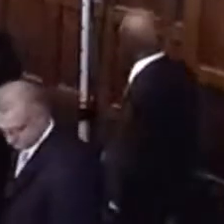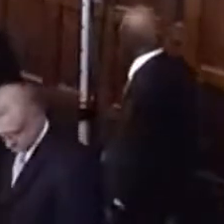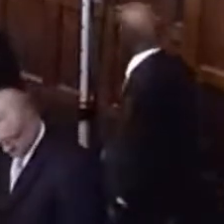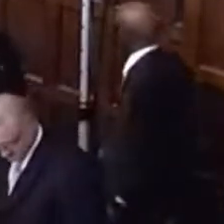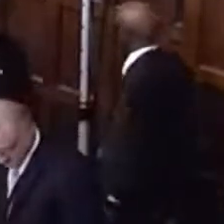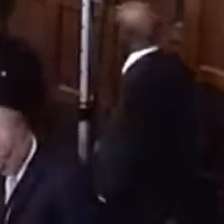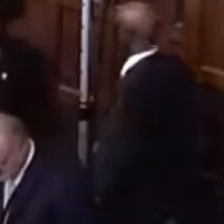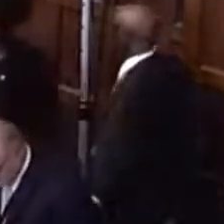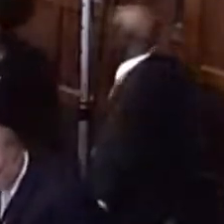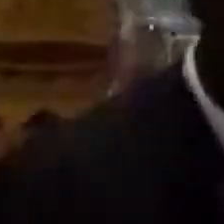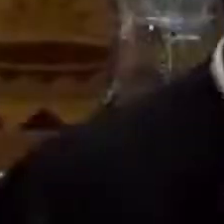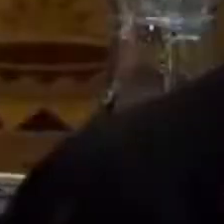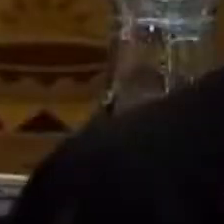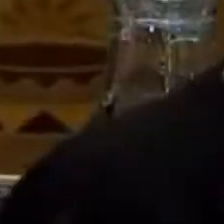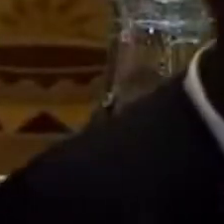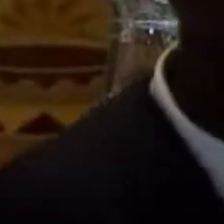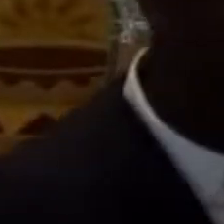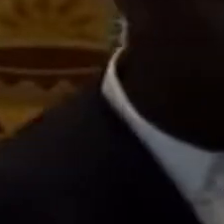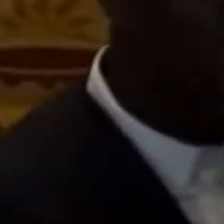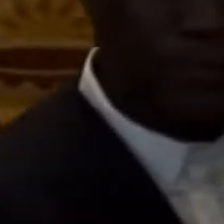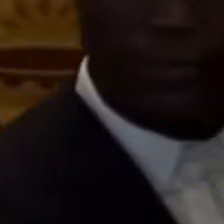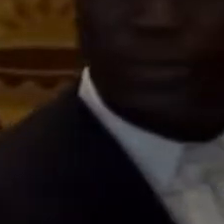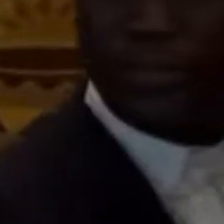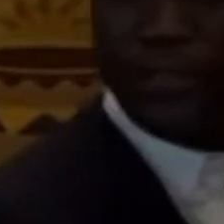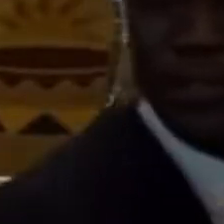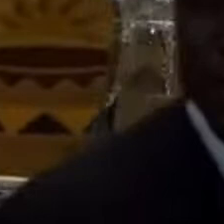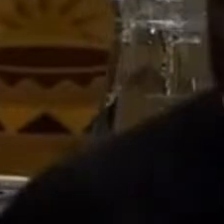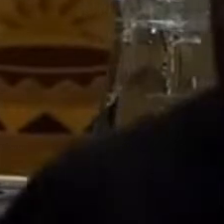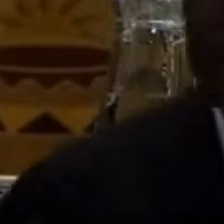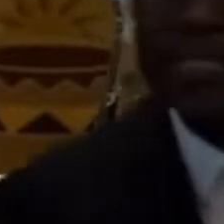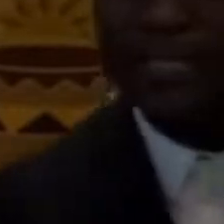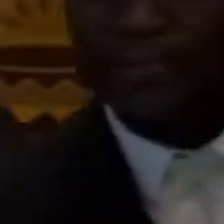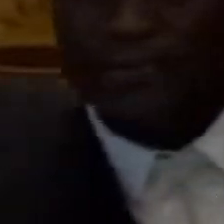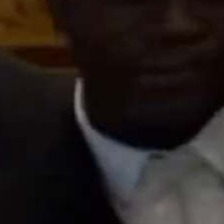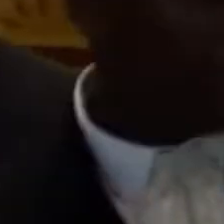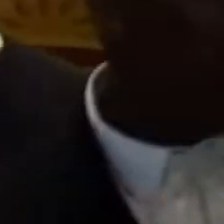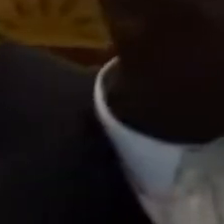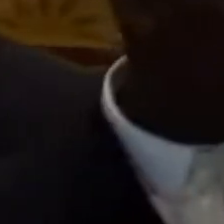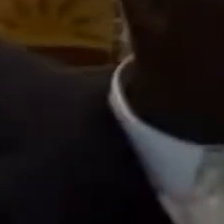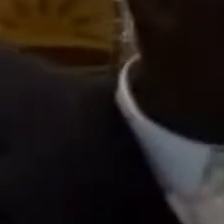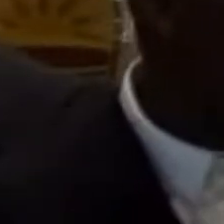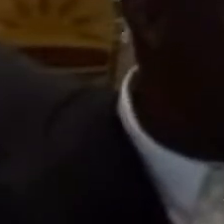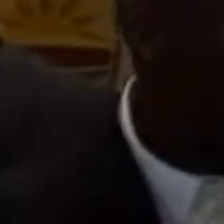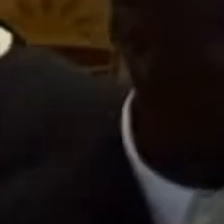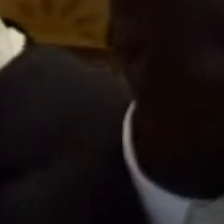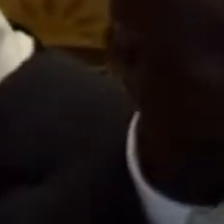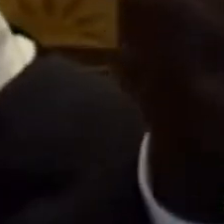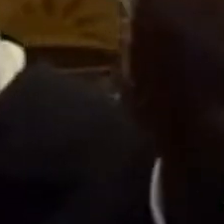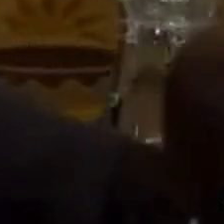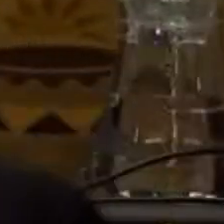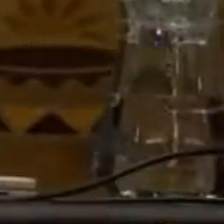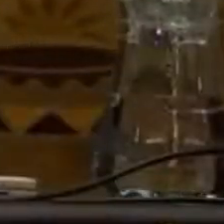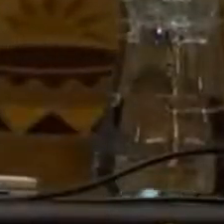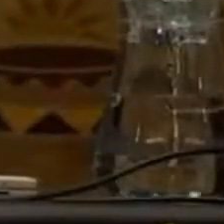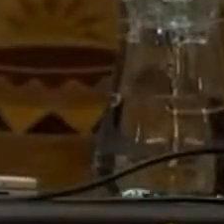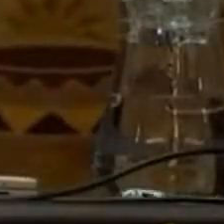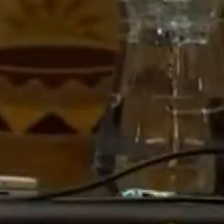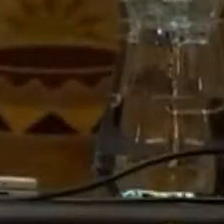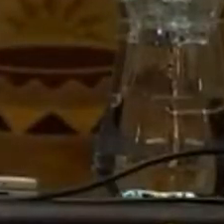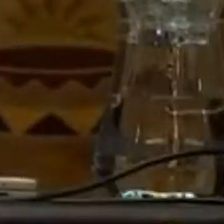Thank you, honorable members. Honorable members, we will now resume the business of the